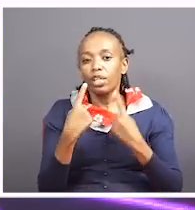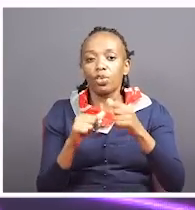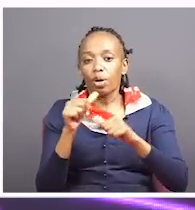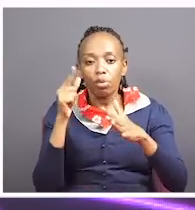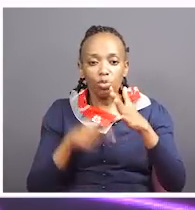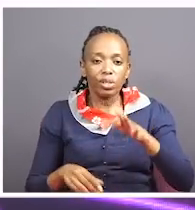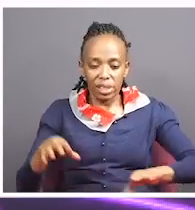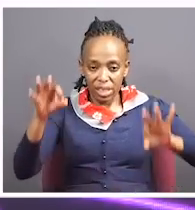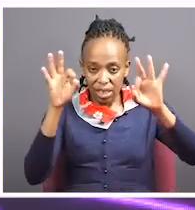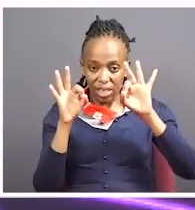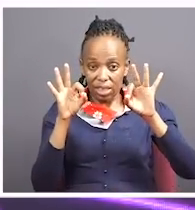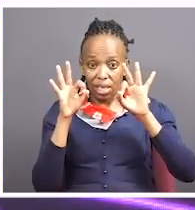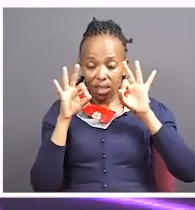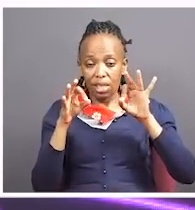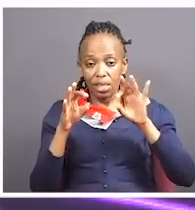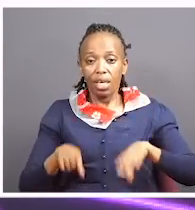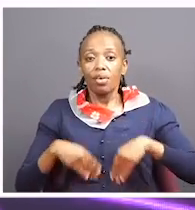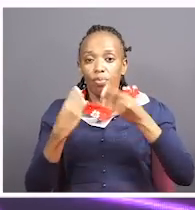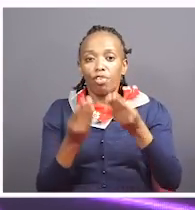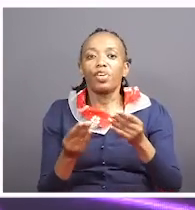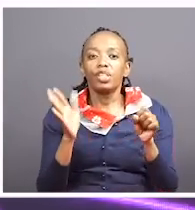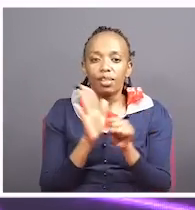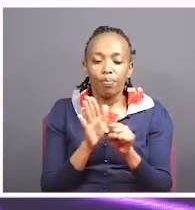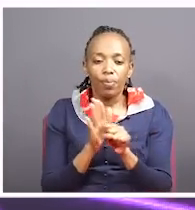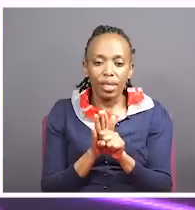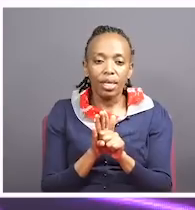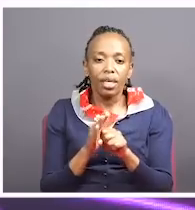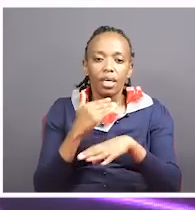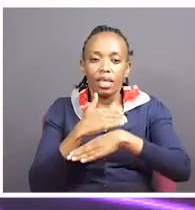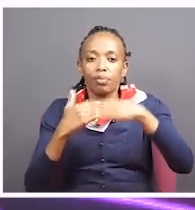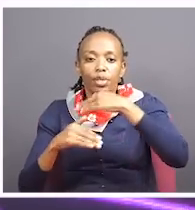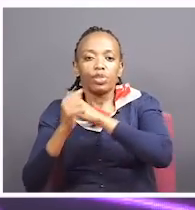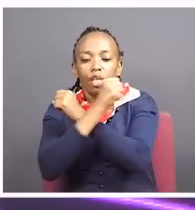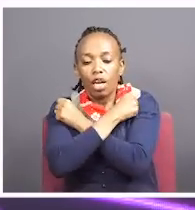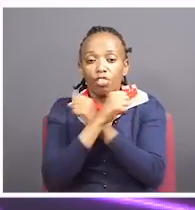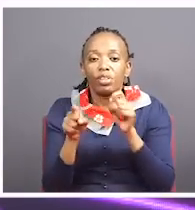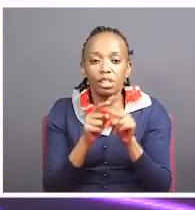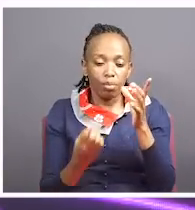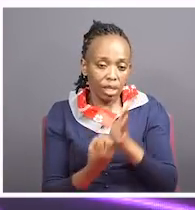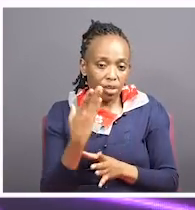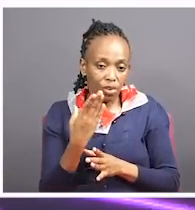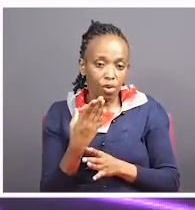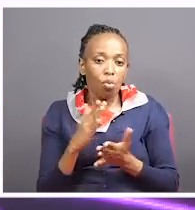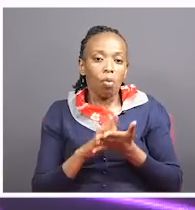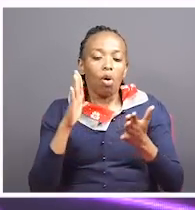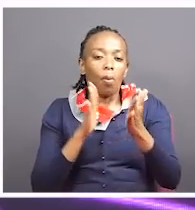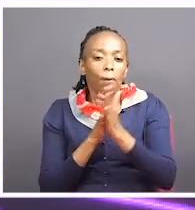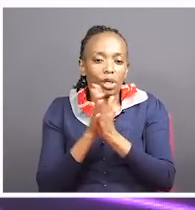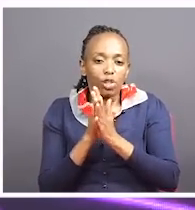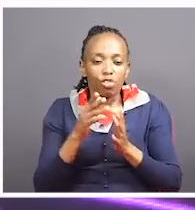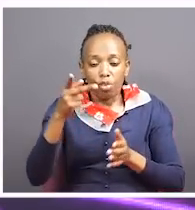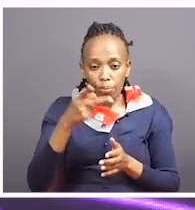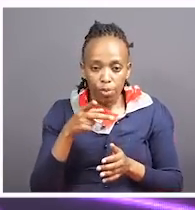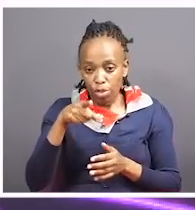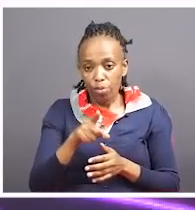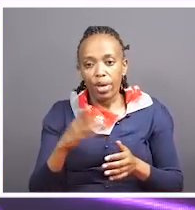is excellence. Excellence provides meaning, it builds on passion, and it generates further passion from both